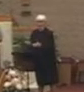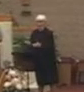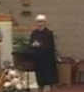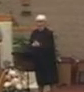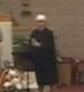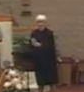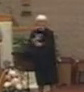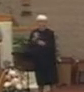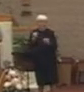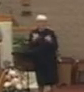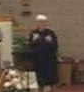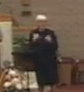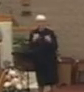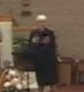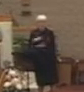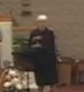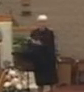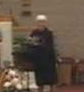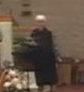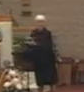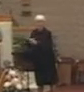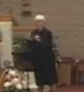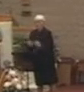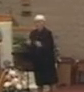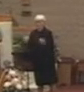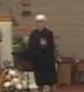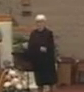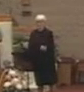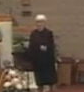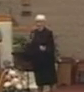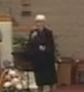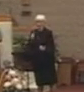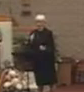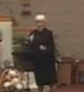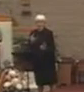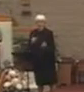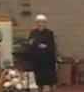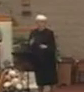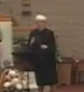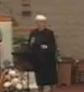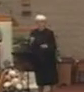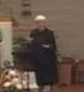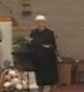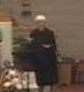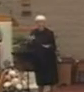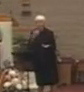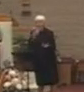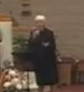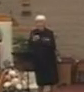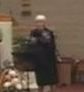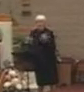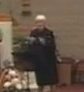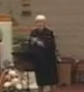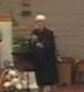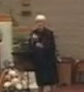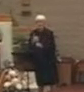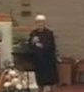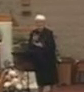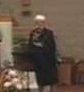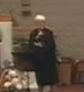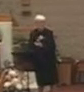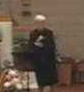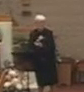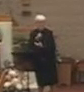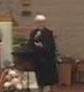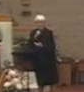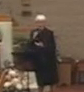And there you have this confused person who now is not strutting but going, what did I miss? He